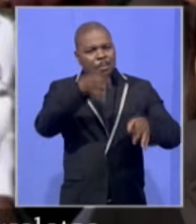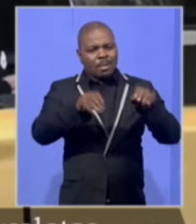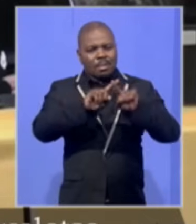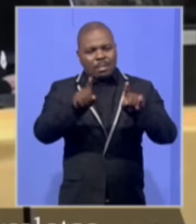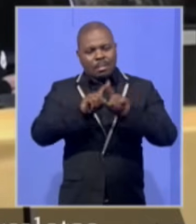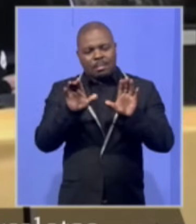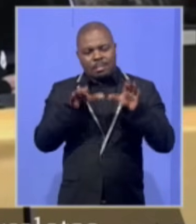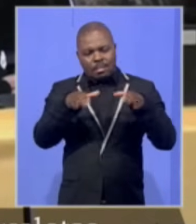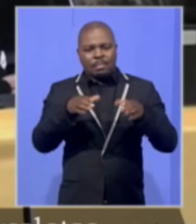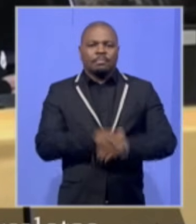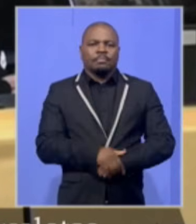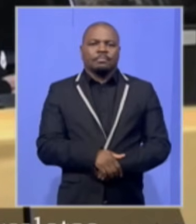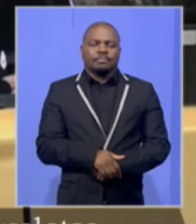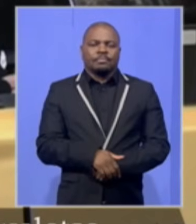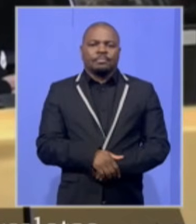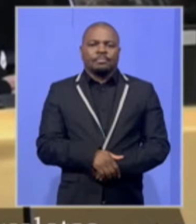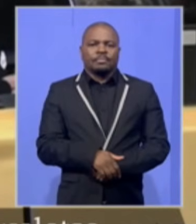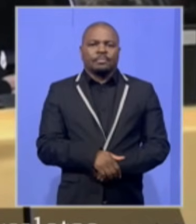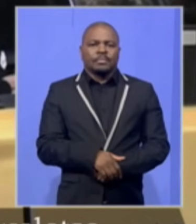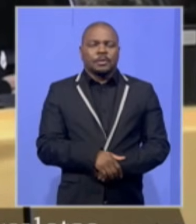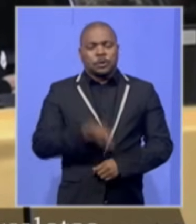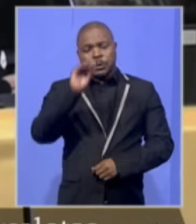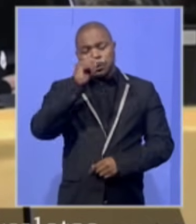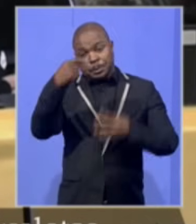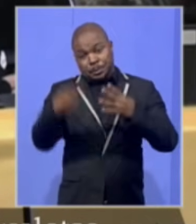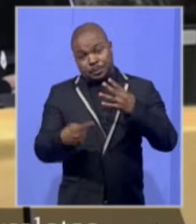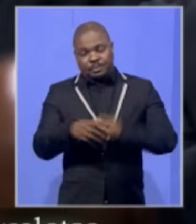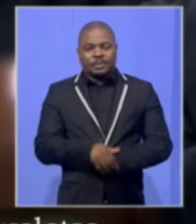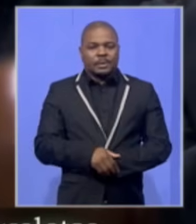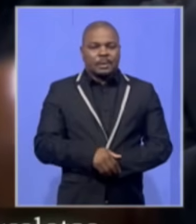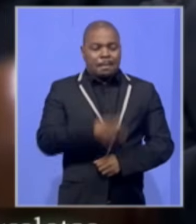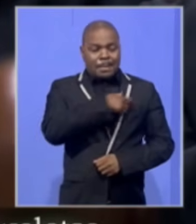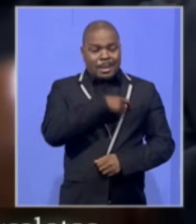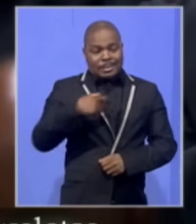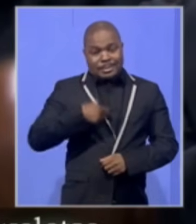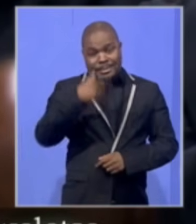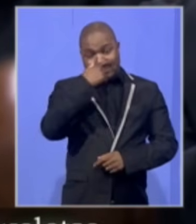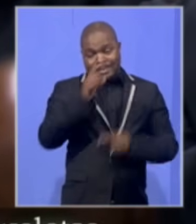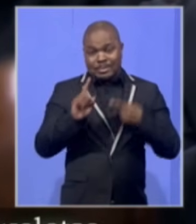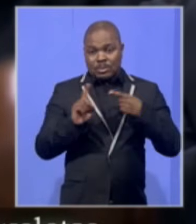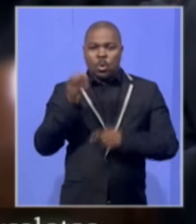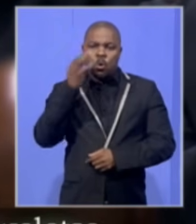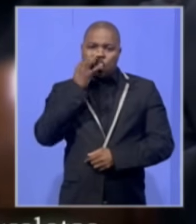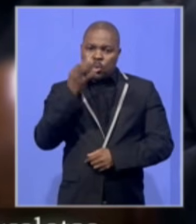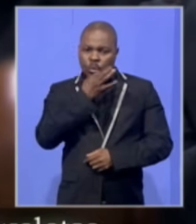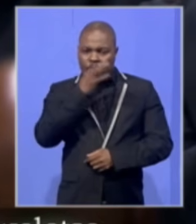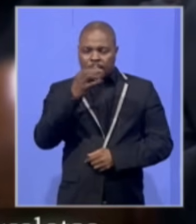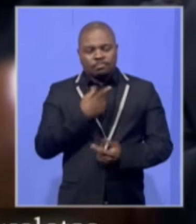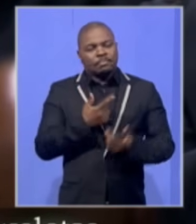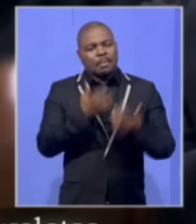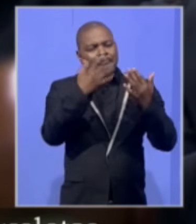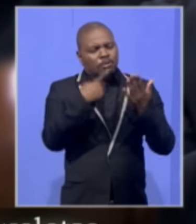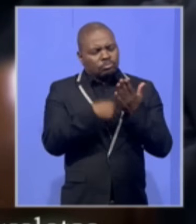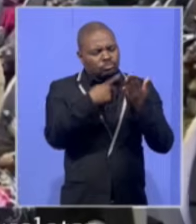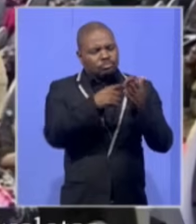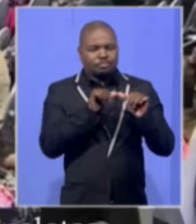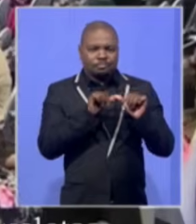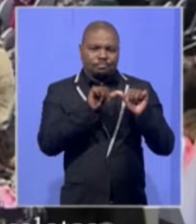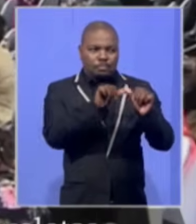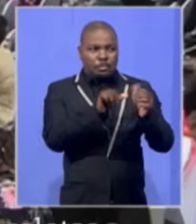parties. Mo kgasong eno re utlwa fa Moporesidente Ramaphosa a re ditherisano tse di ka ga tekanyetsokabo di